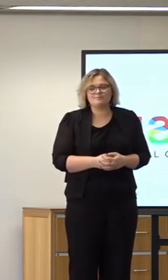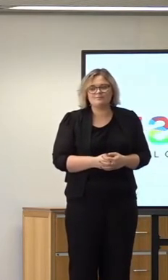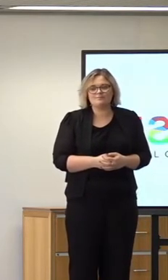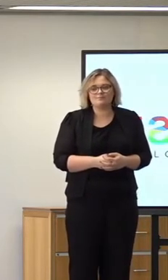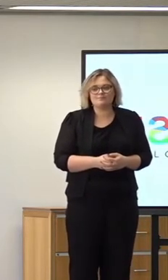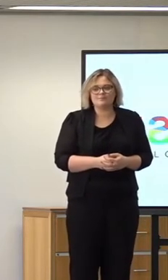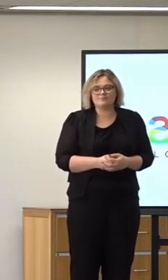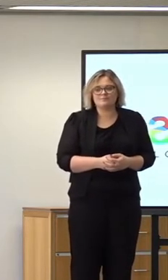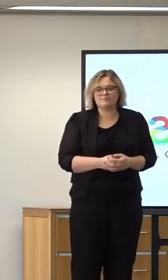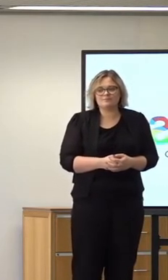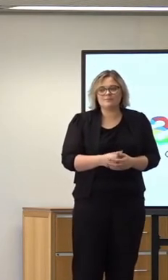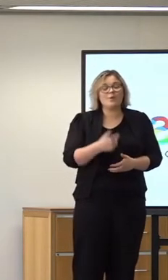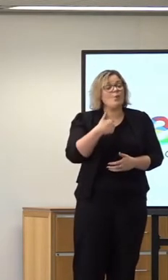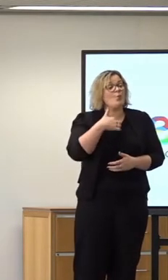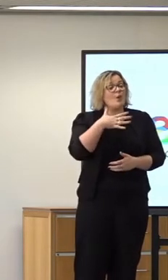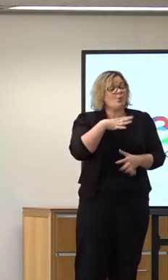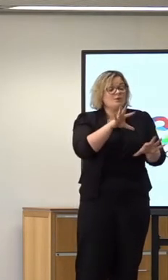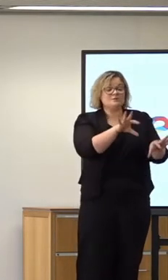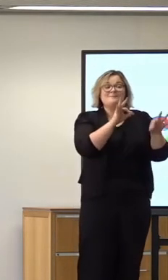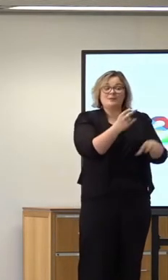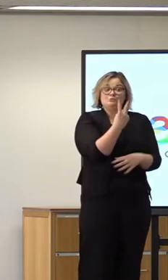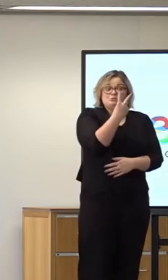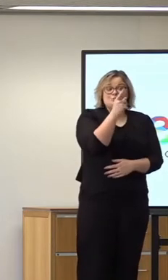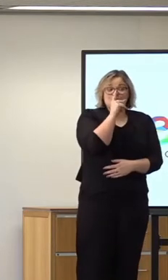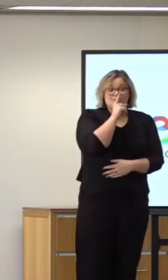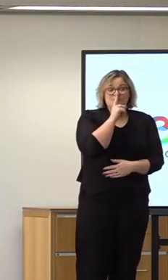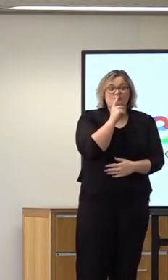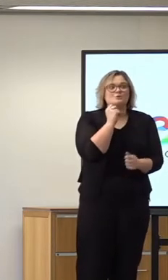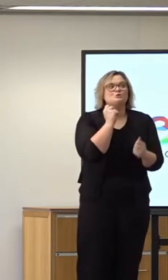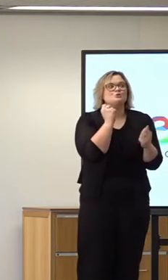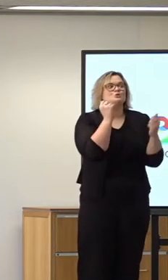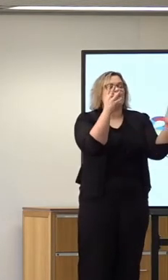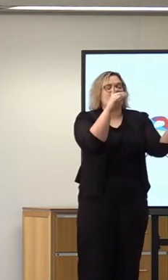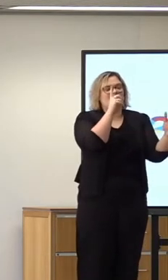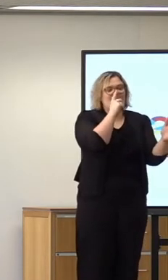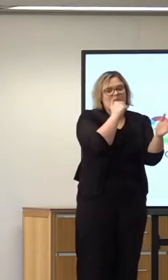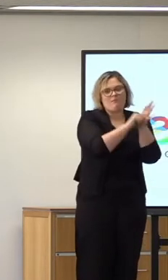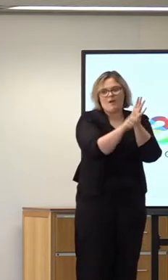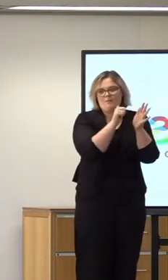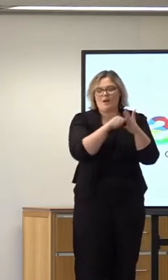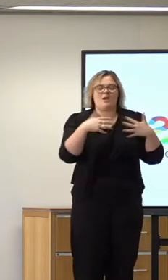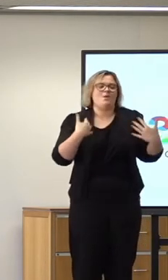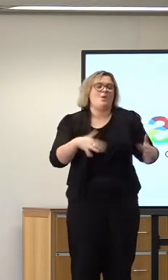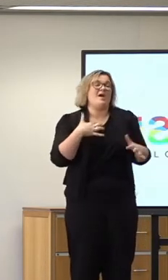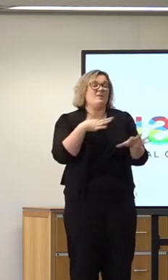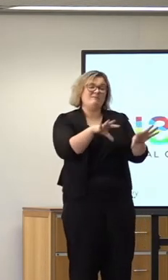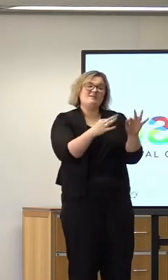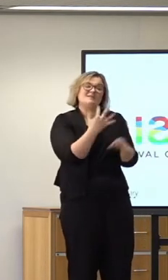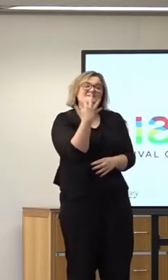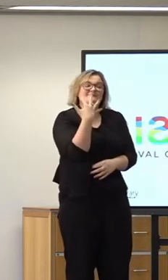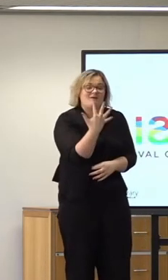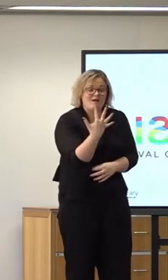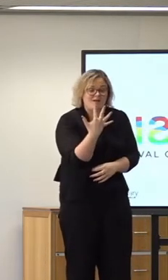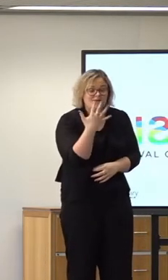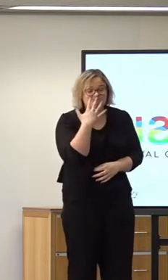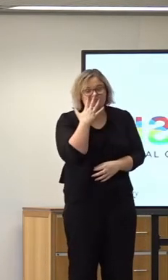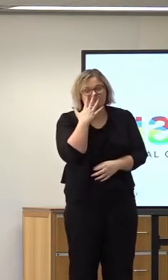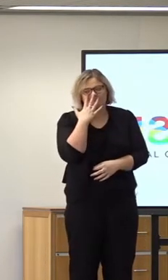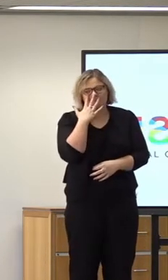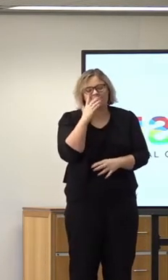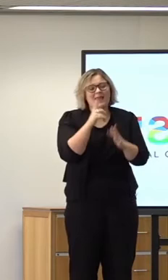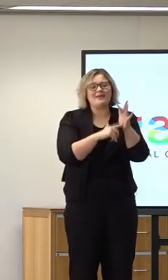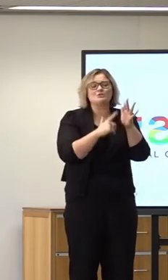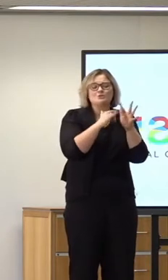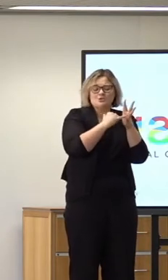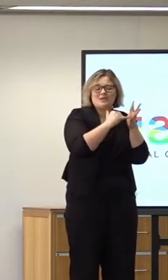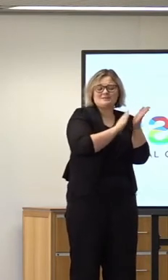it was intended that we would appoint two candidates, but there were so many exceptional applications. We've actually brought five people on board. And then Jess is